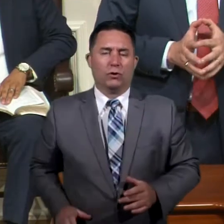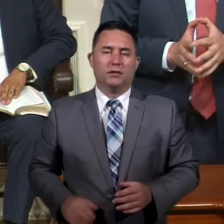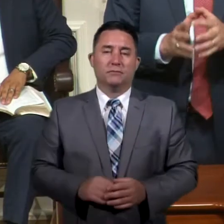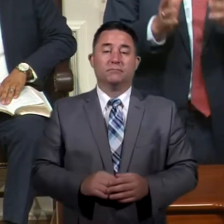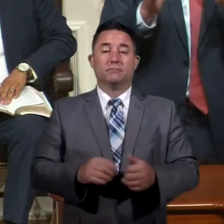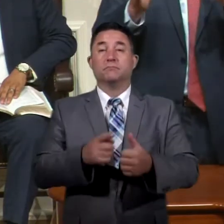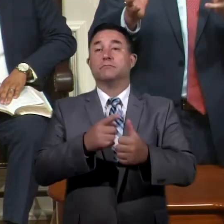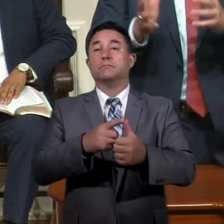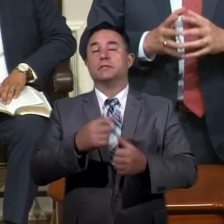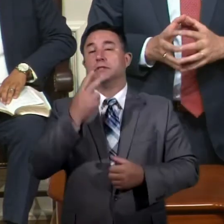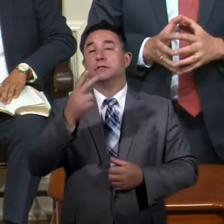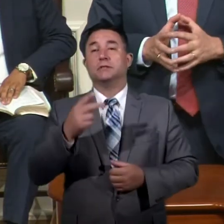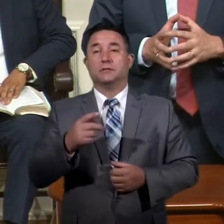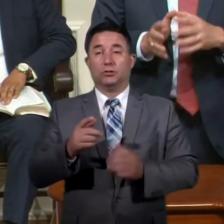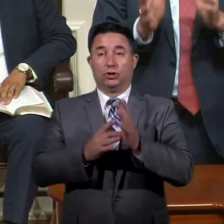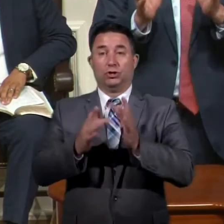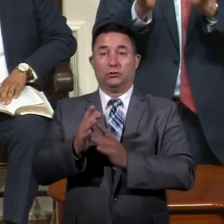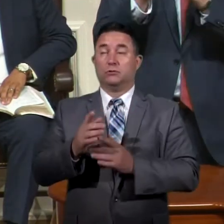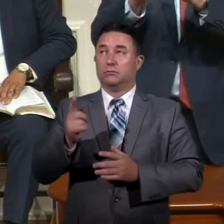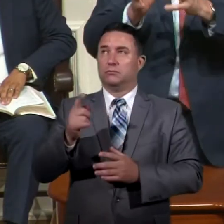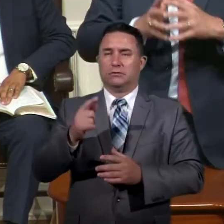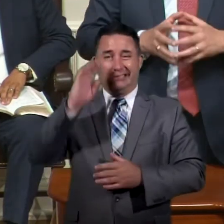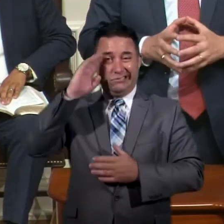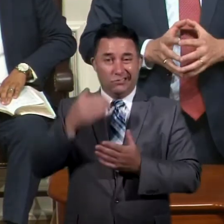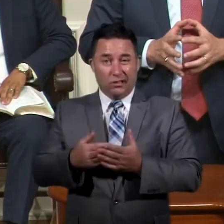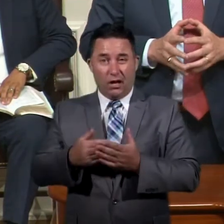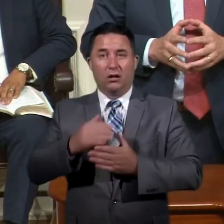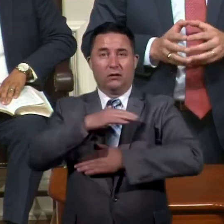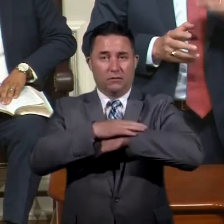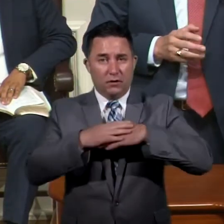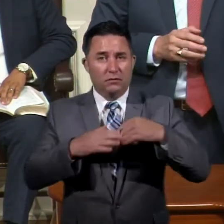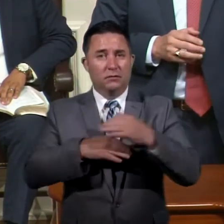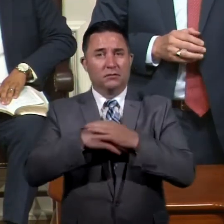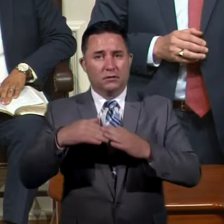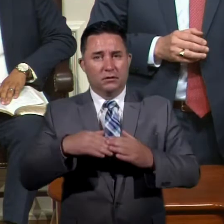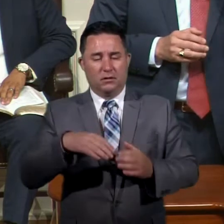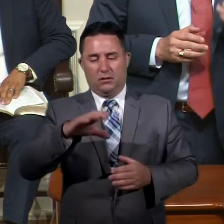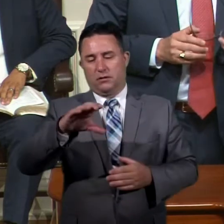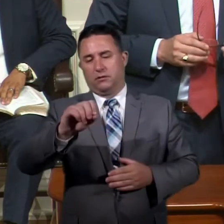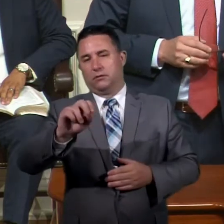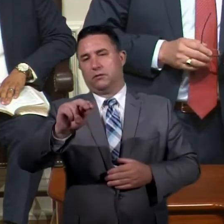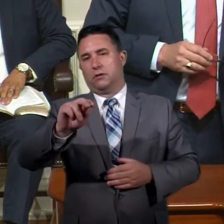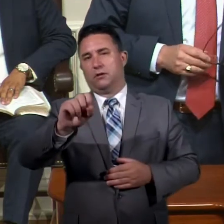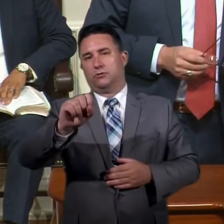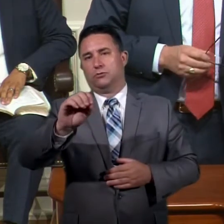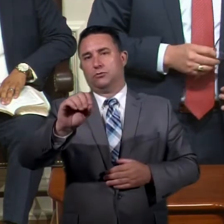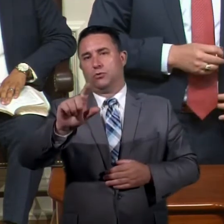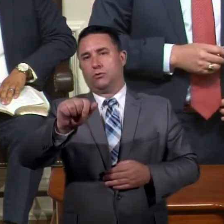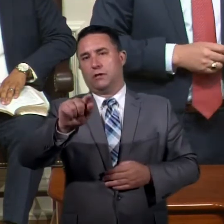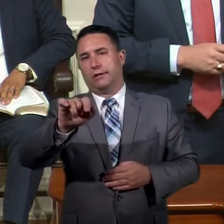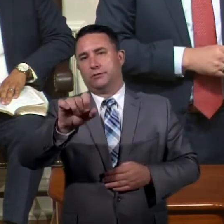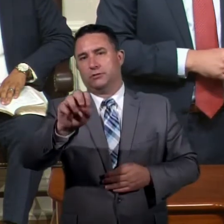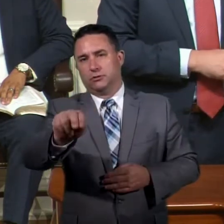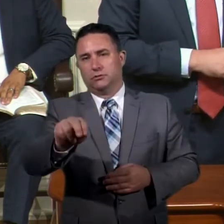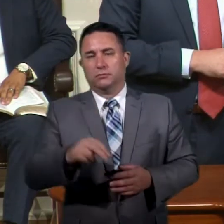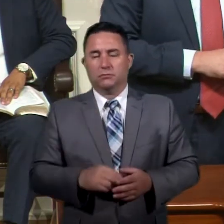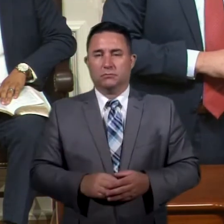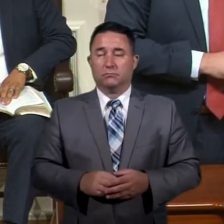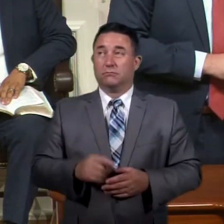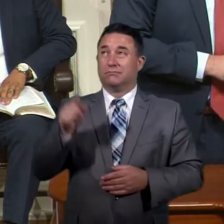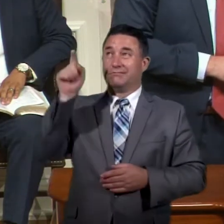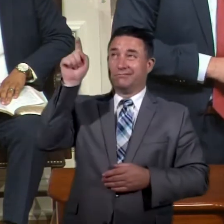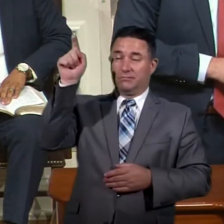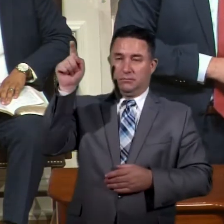Number one, we see that he is the Son of Consolation. Uno, vemos que es el que nos consuela. He is the one